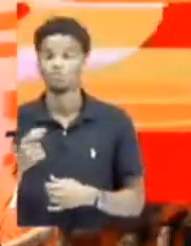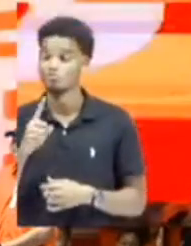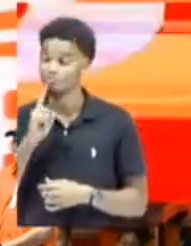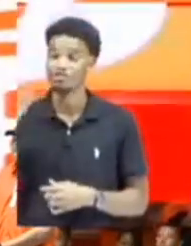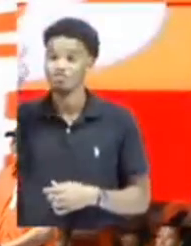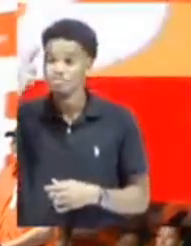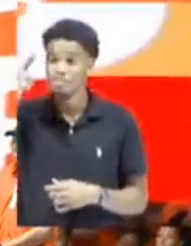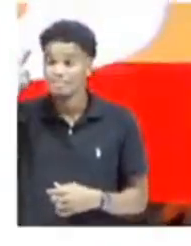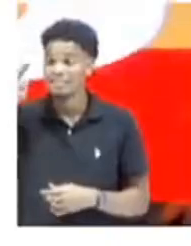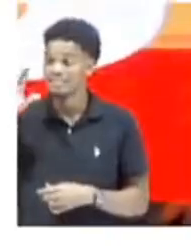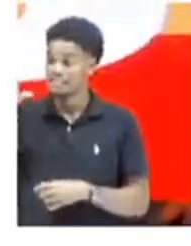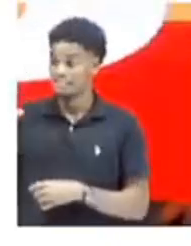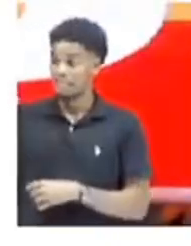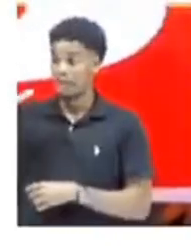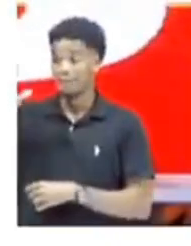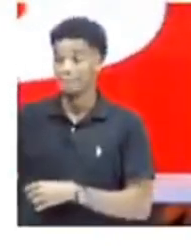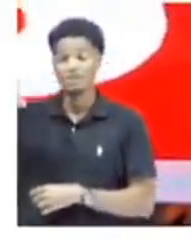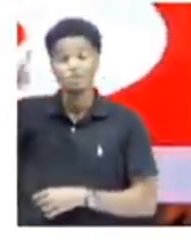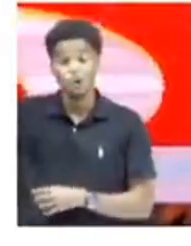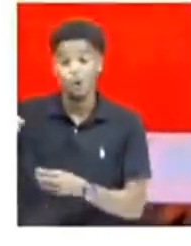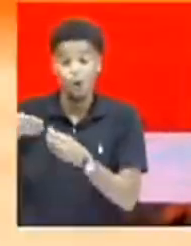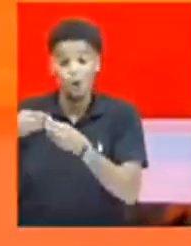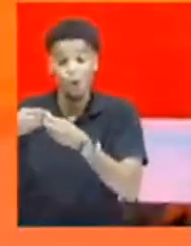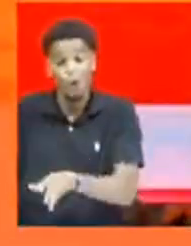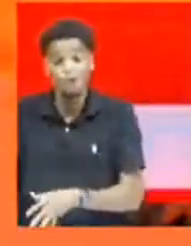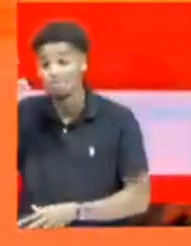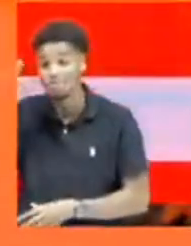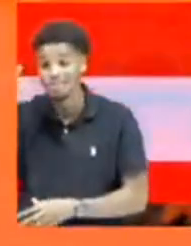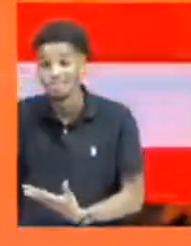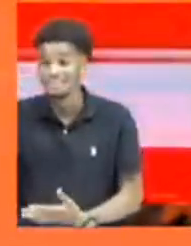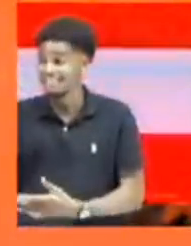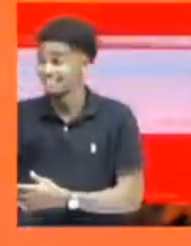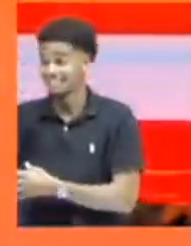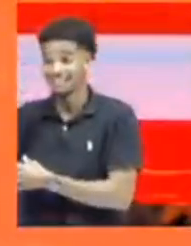lose. Peter Bunting tell you about it. Because I never